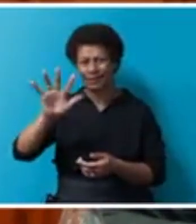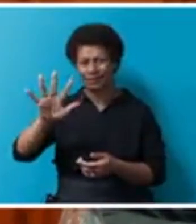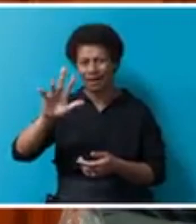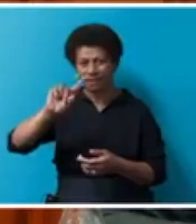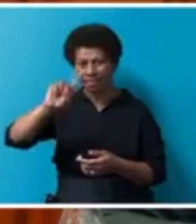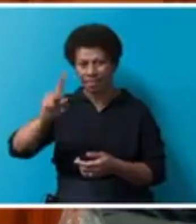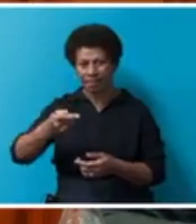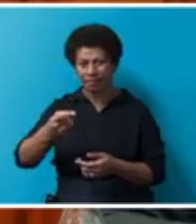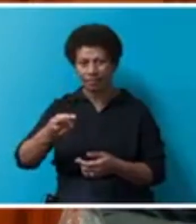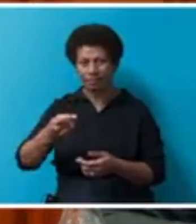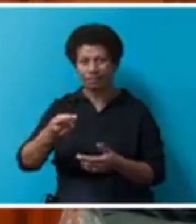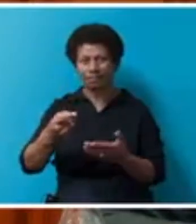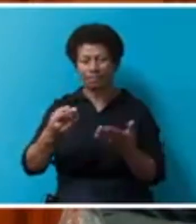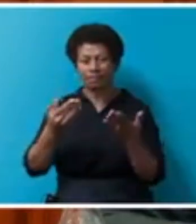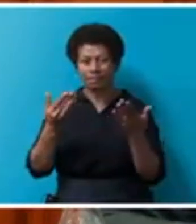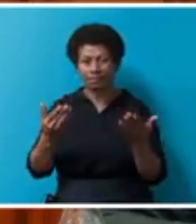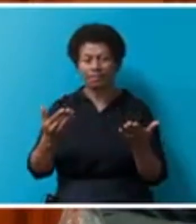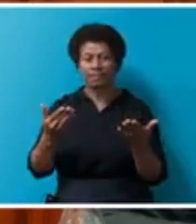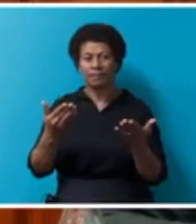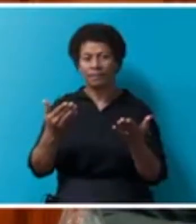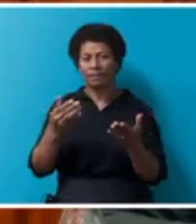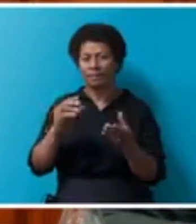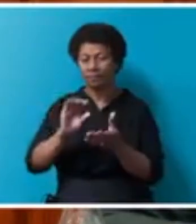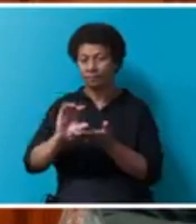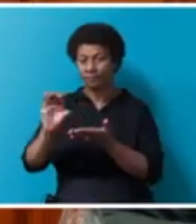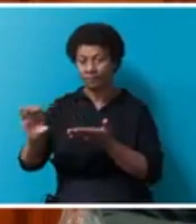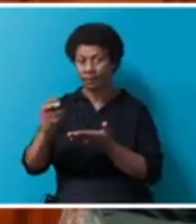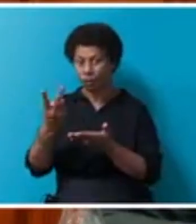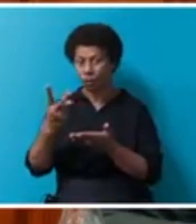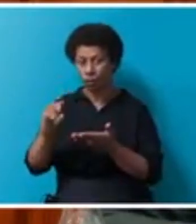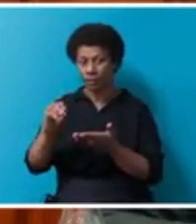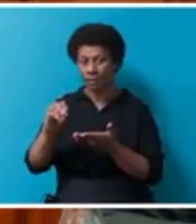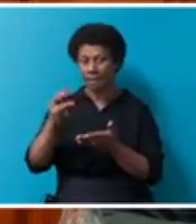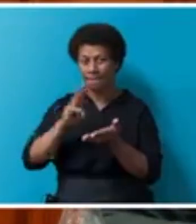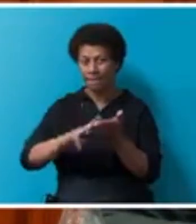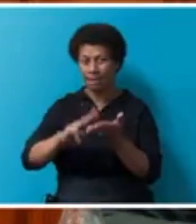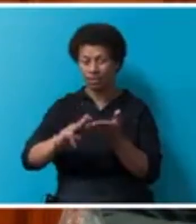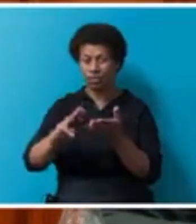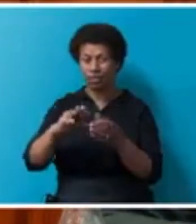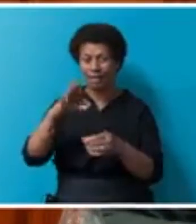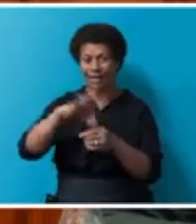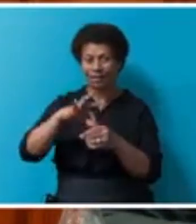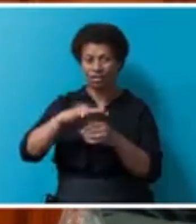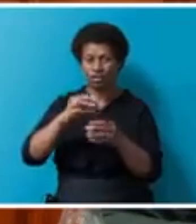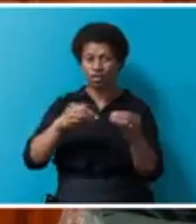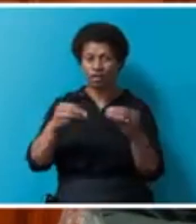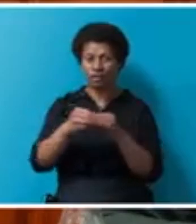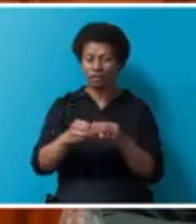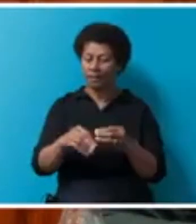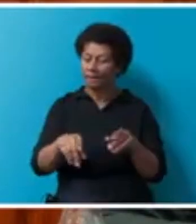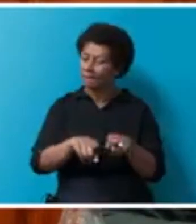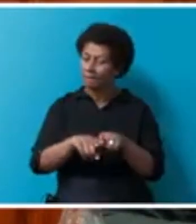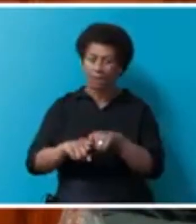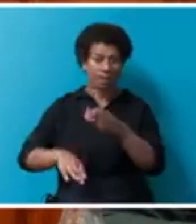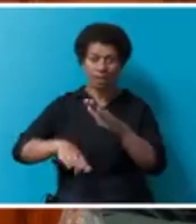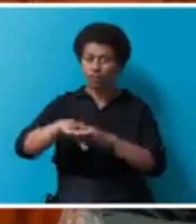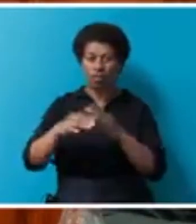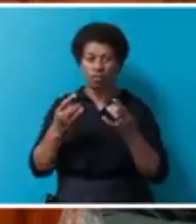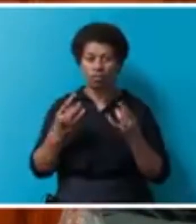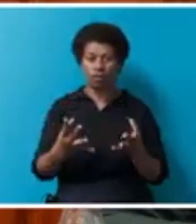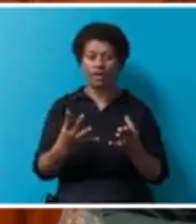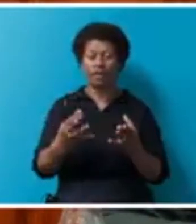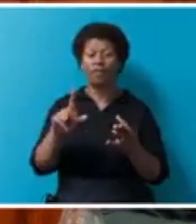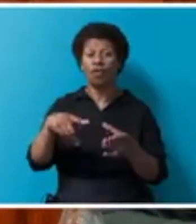475,400 will be allocated to the Electoral Commission, 20 million to the Fiji Elections Office. This ensures full readiness to the upcoming general